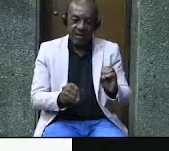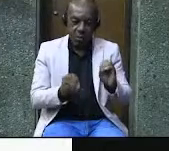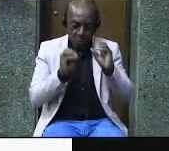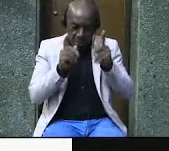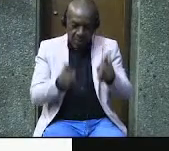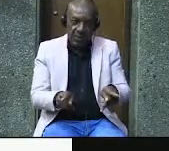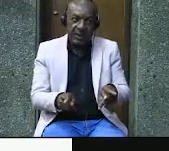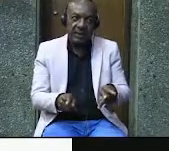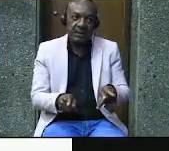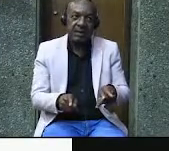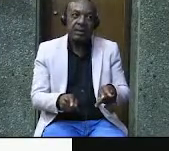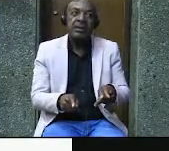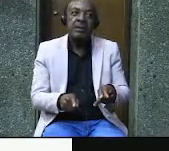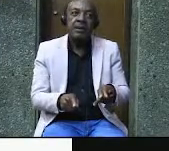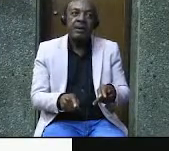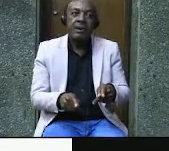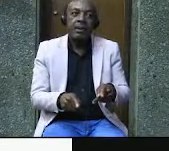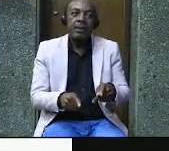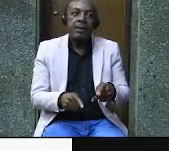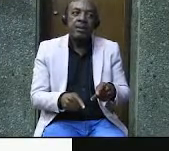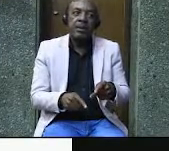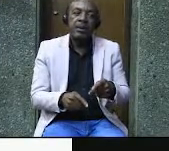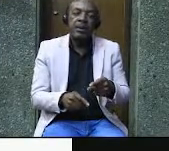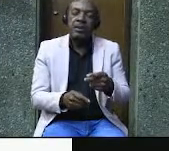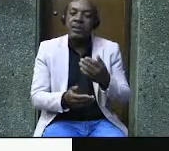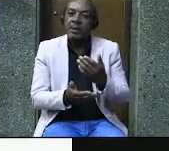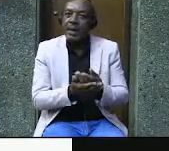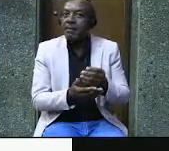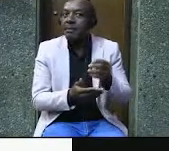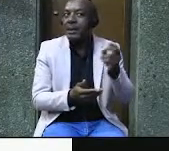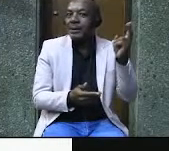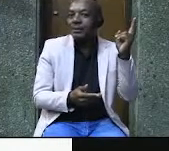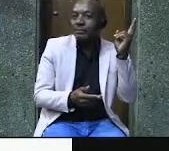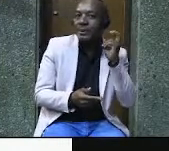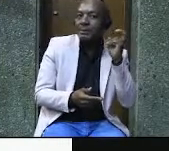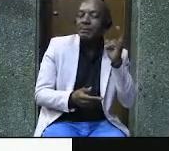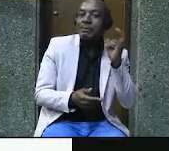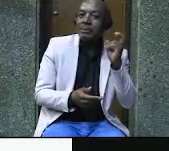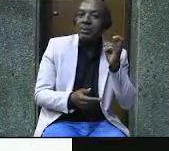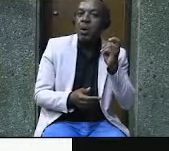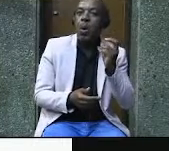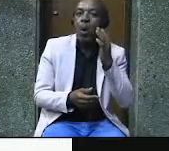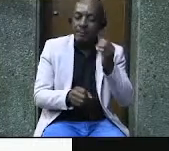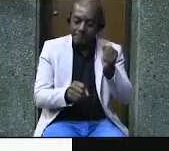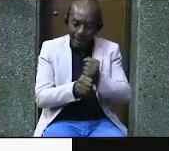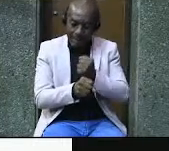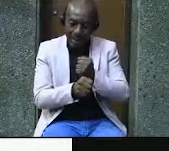heard when you are faced with a decision to expropriate.